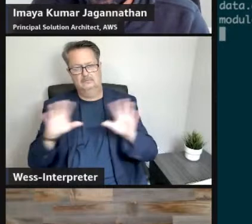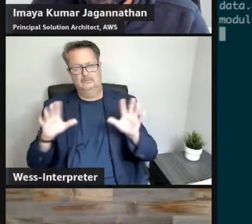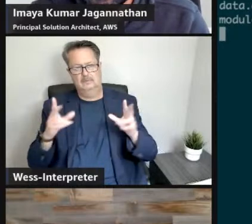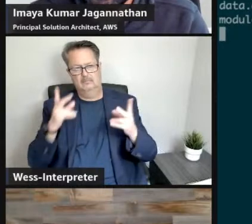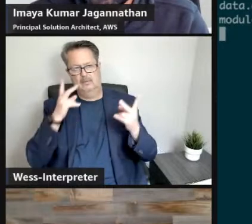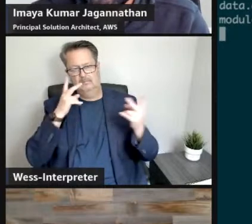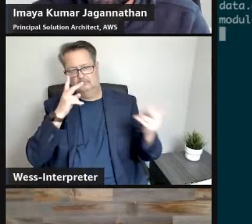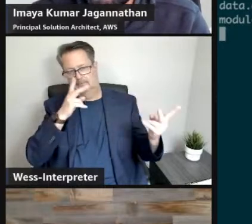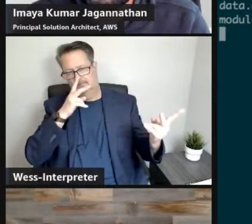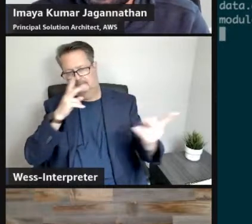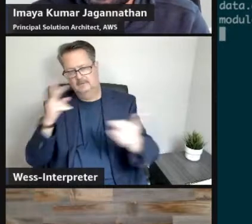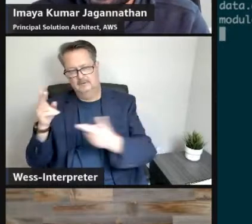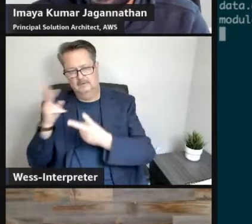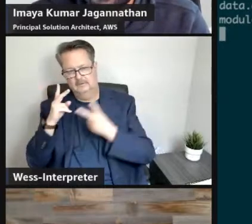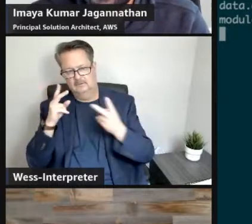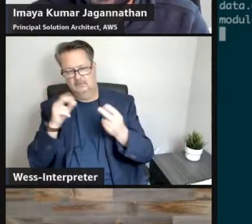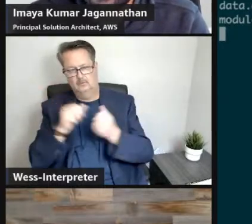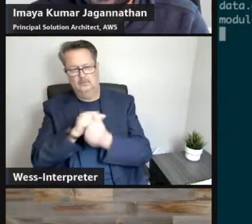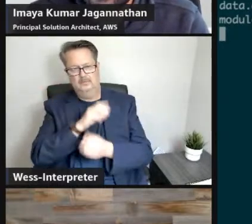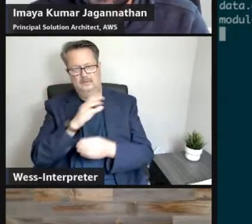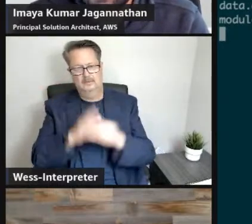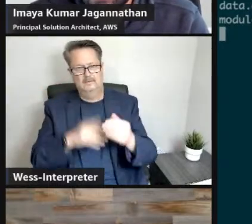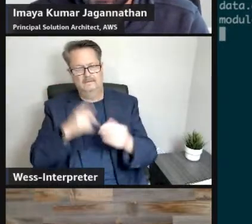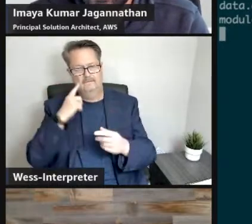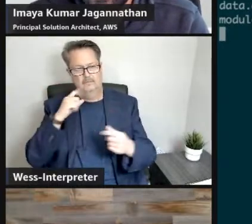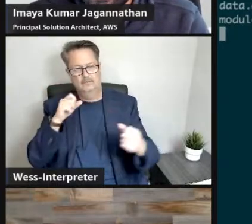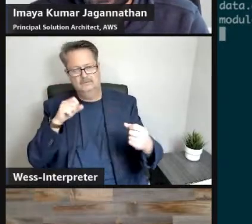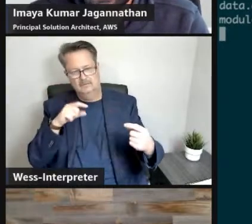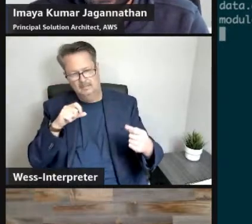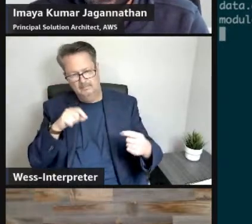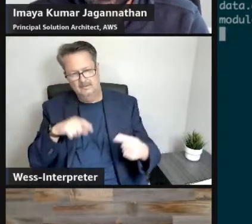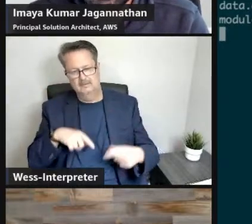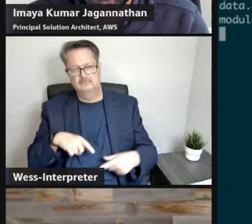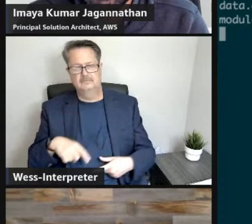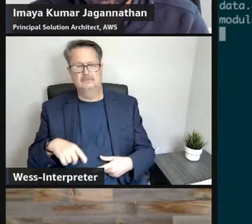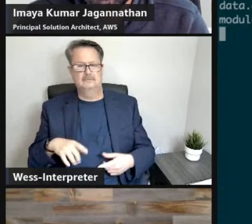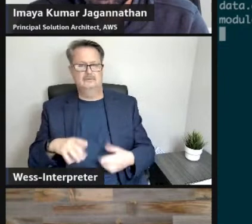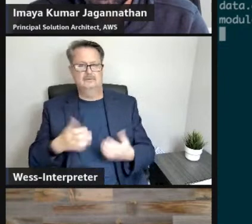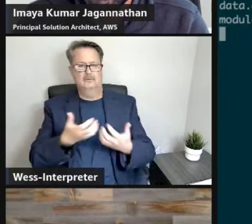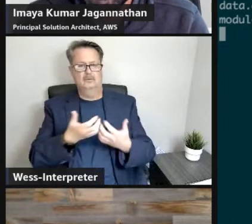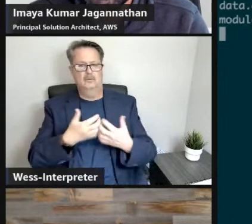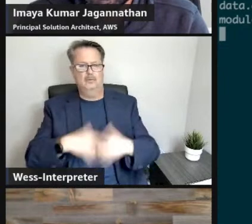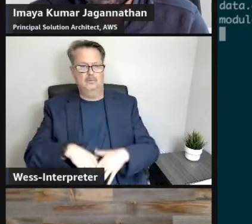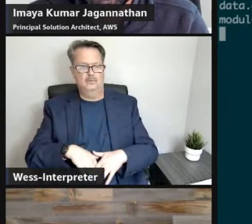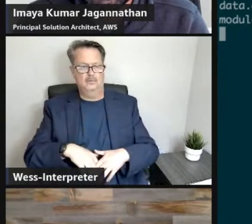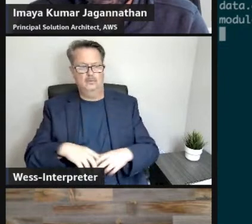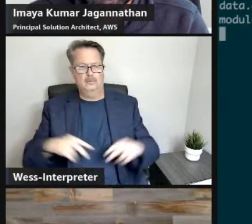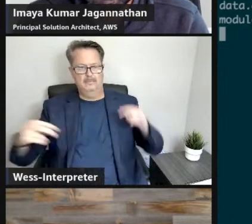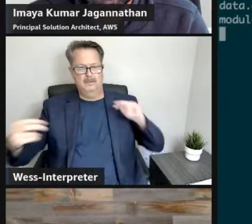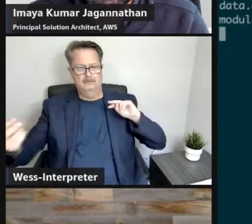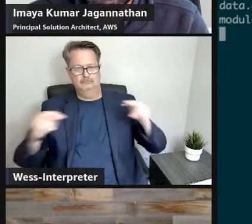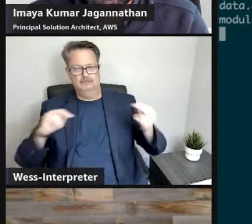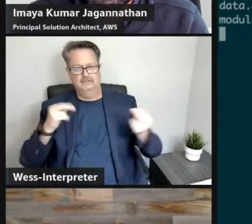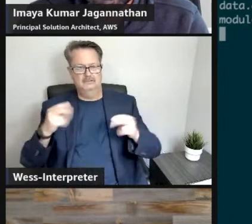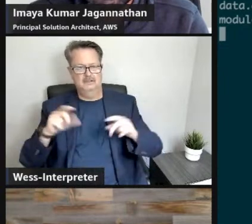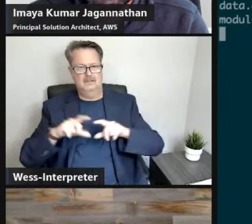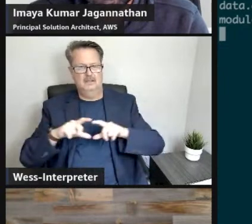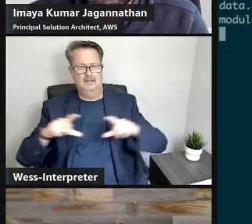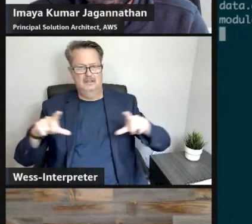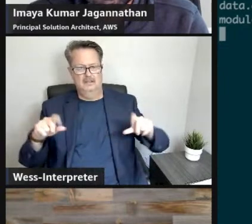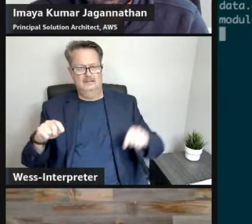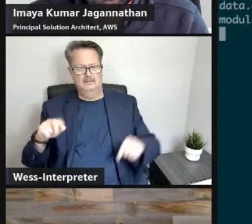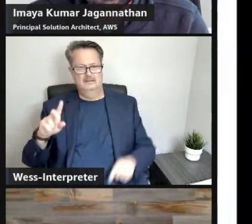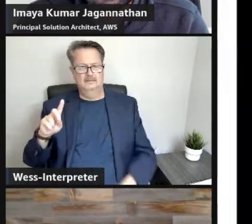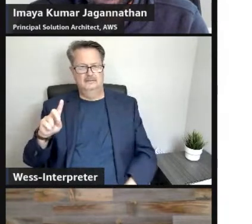with the AWS distro for OpenTelemetry, collect metrics, and provide dashboards. So here